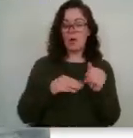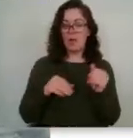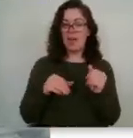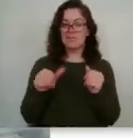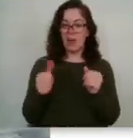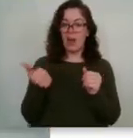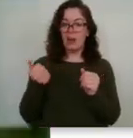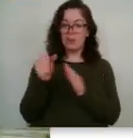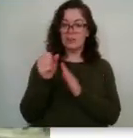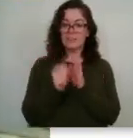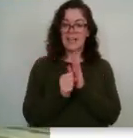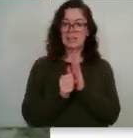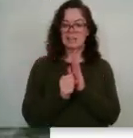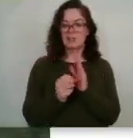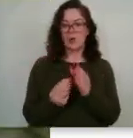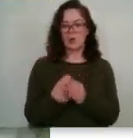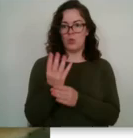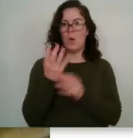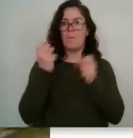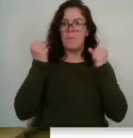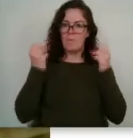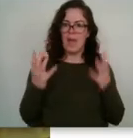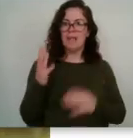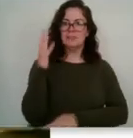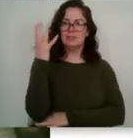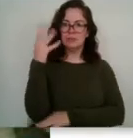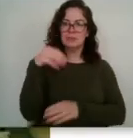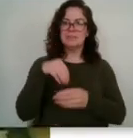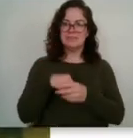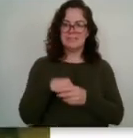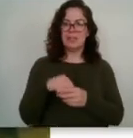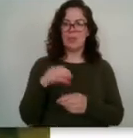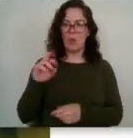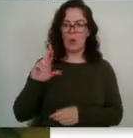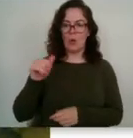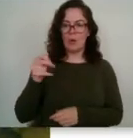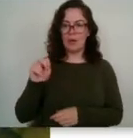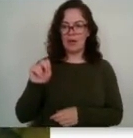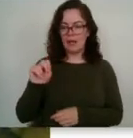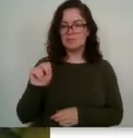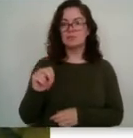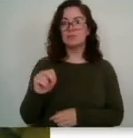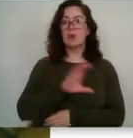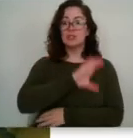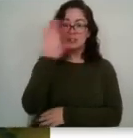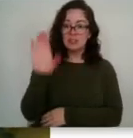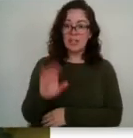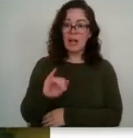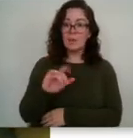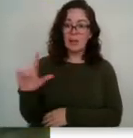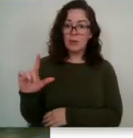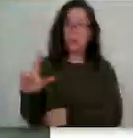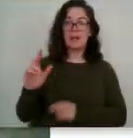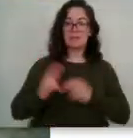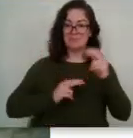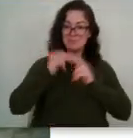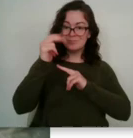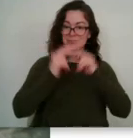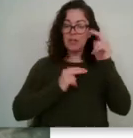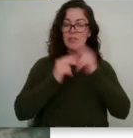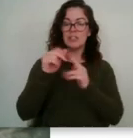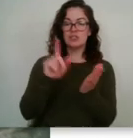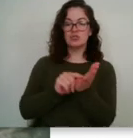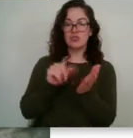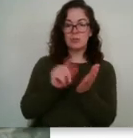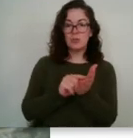trees in Oregon. There's another one from Chicago. In Chicago, Illinois, the Tribune Building contains rocks from the